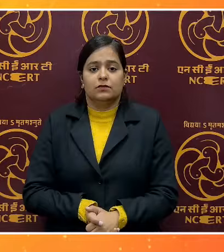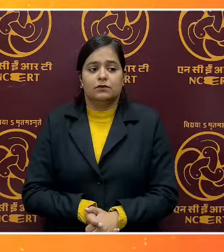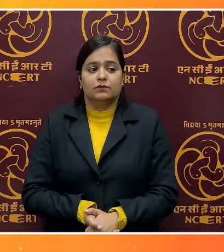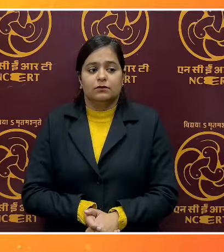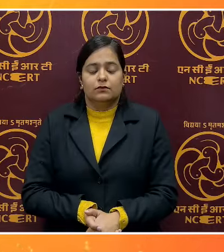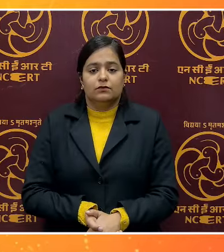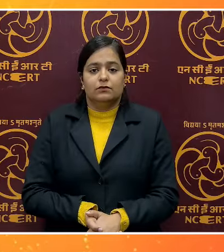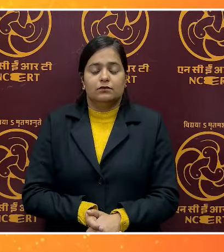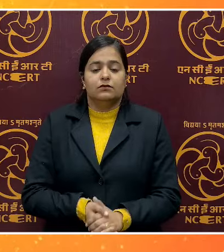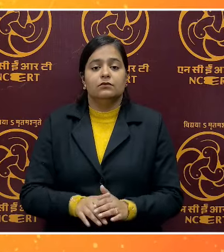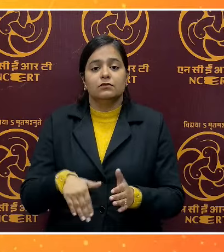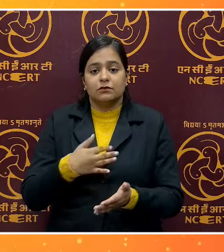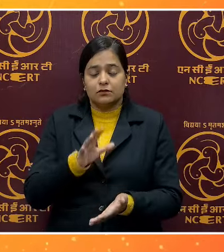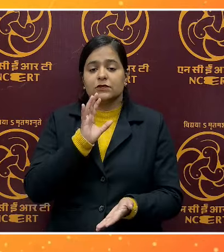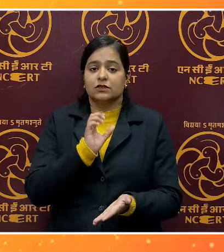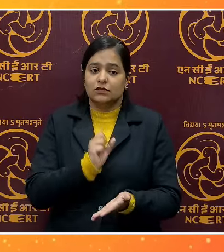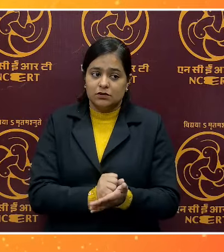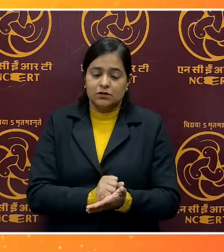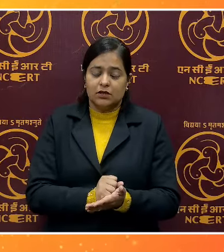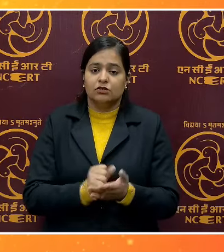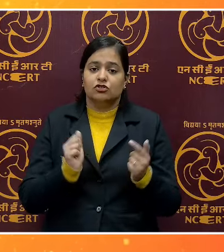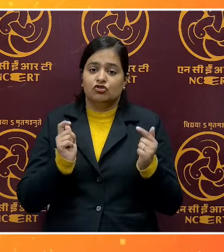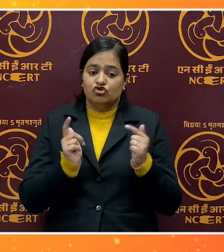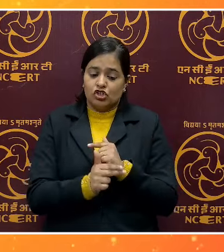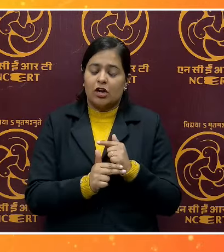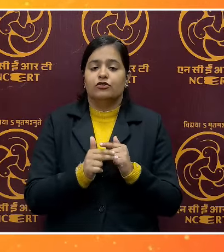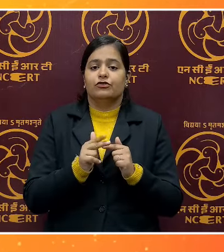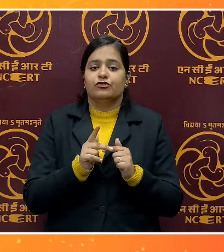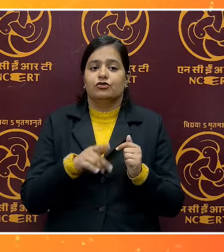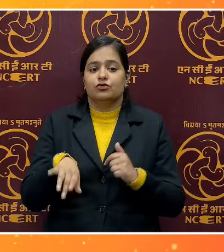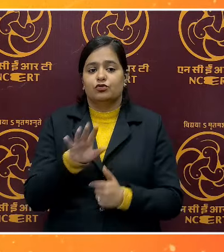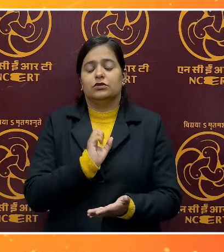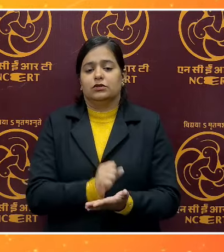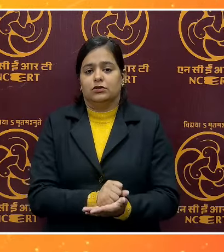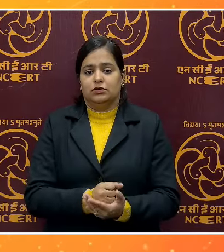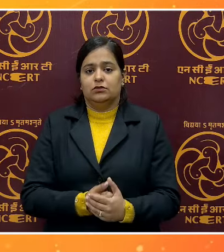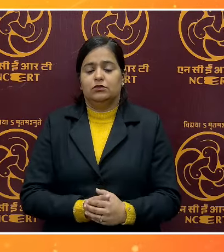that will decide by the charge present on the complex.